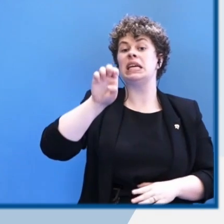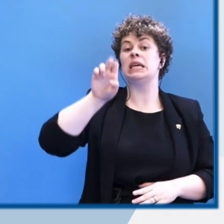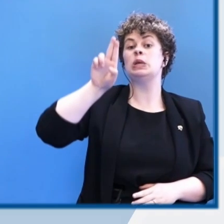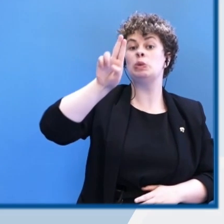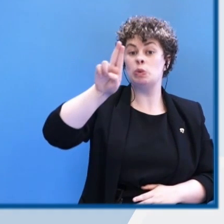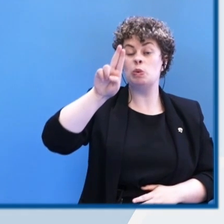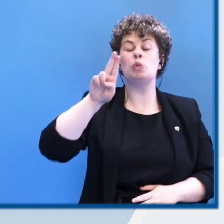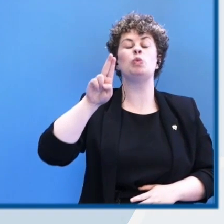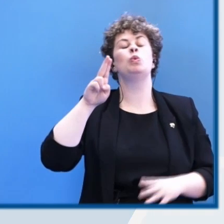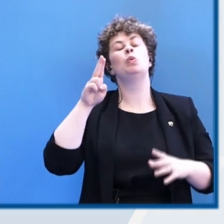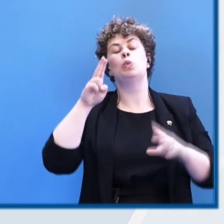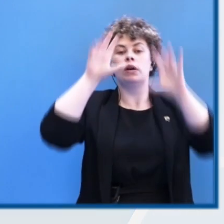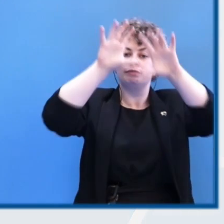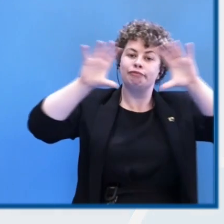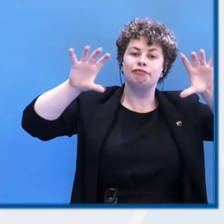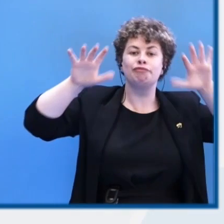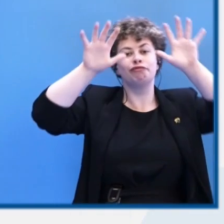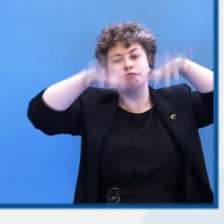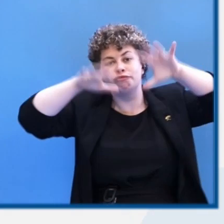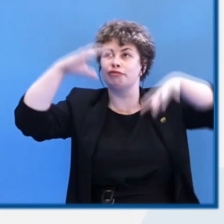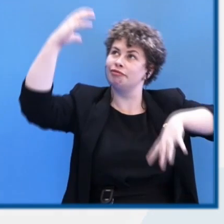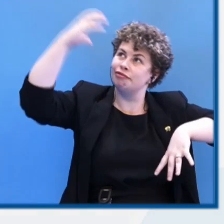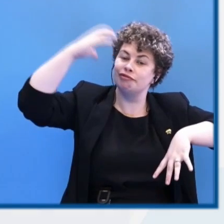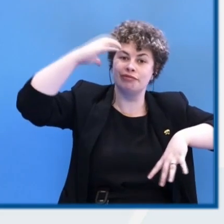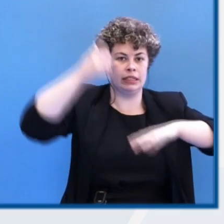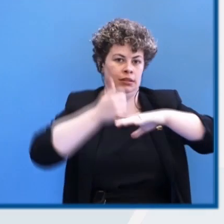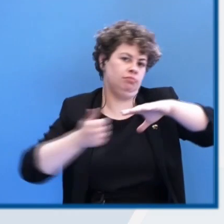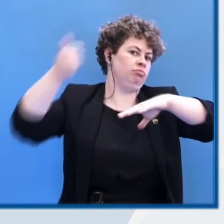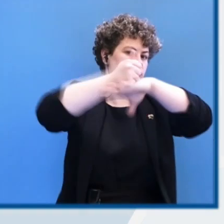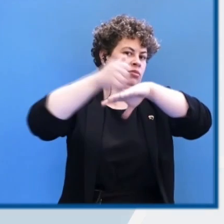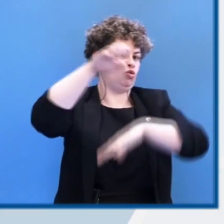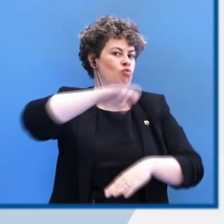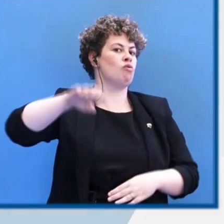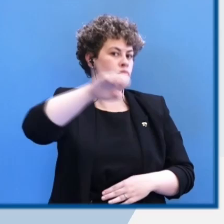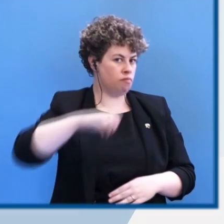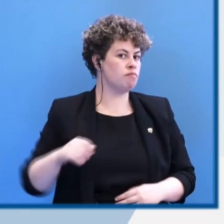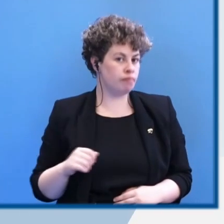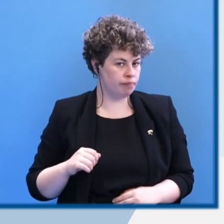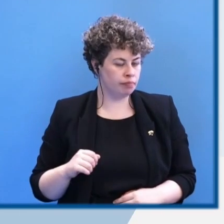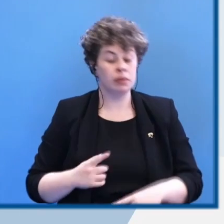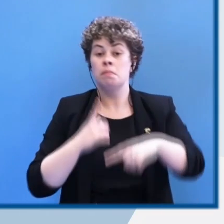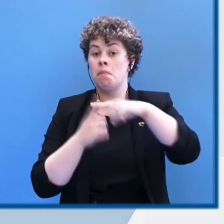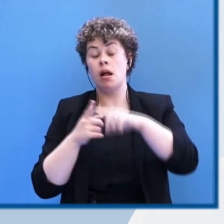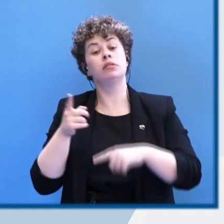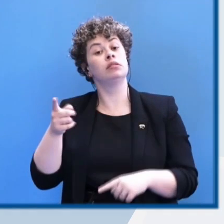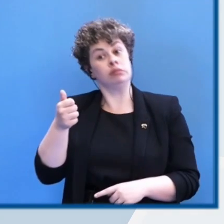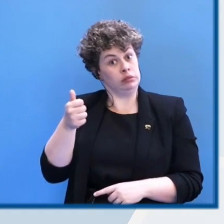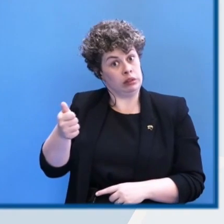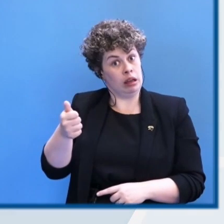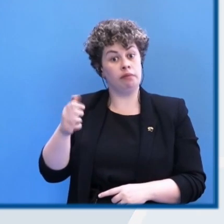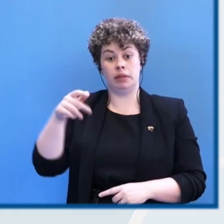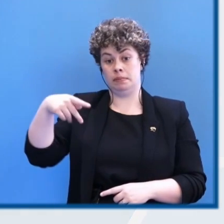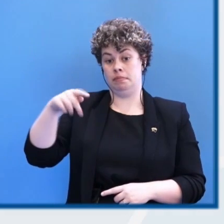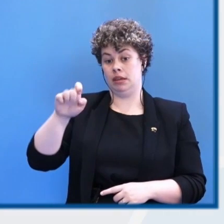is a network of the European Union Meteorological Services. He is also chairing the